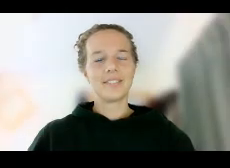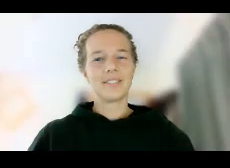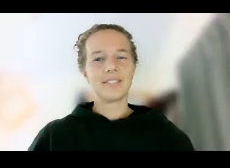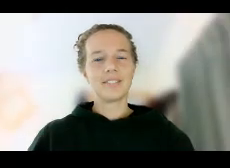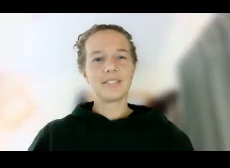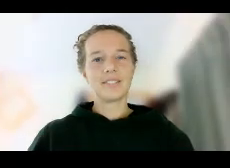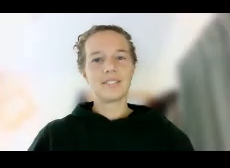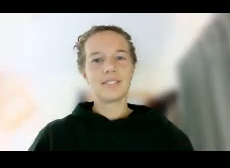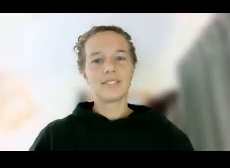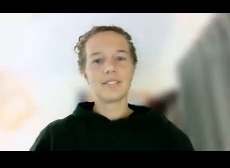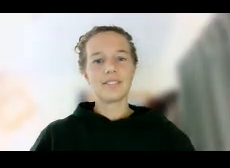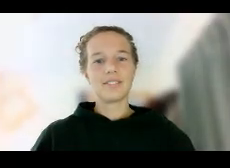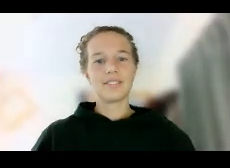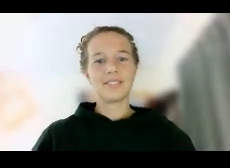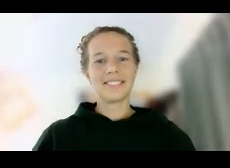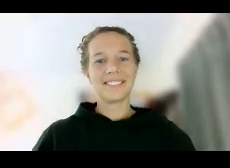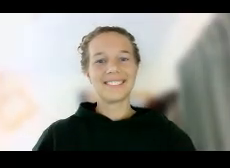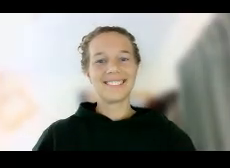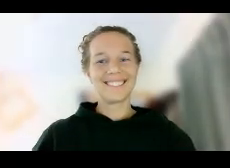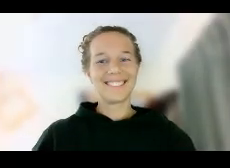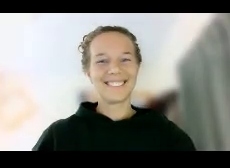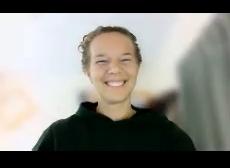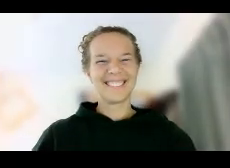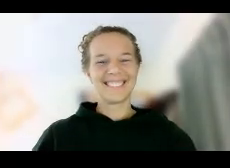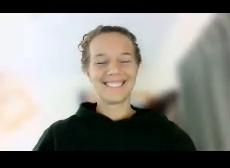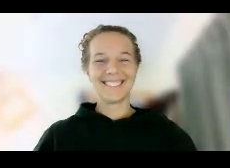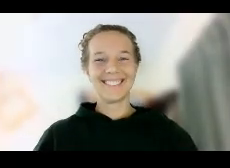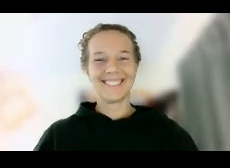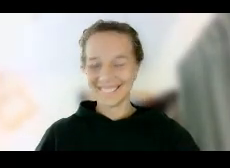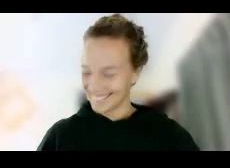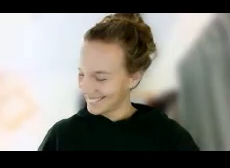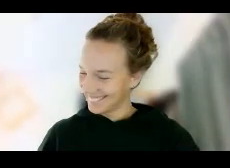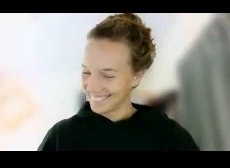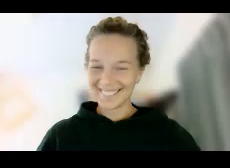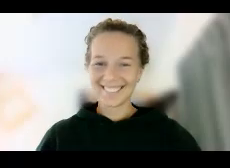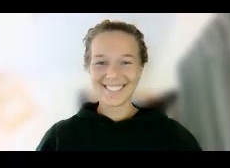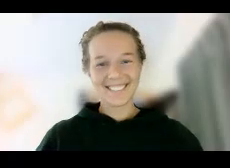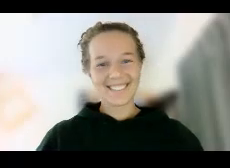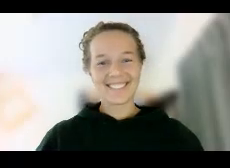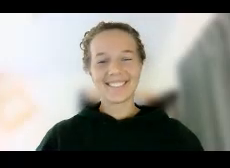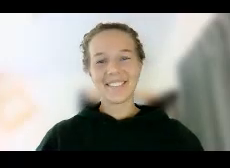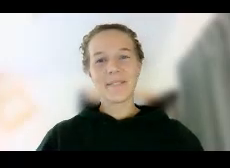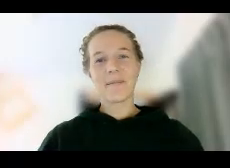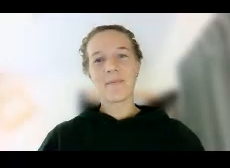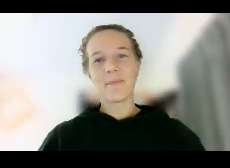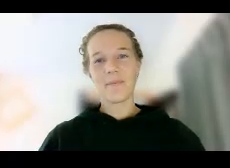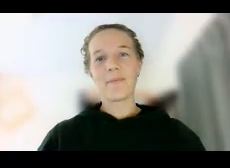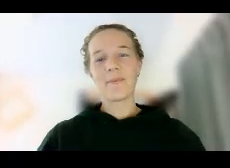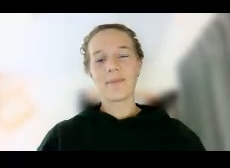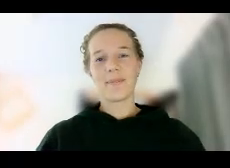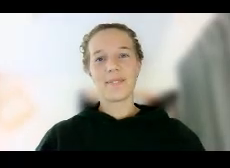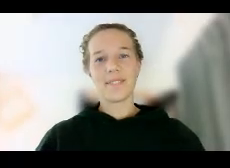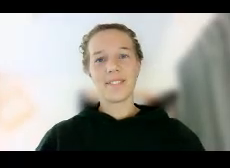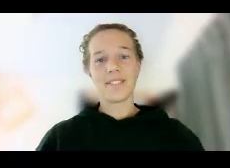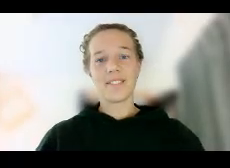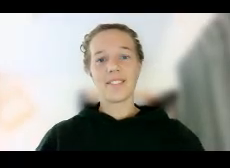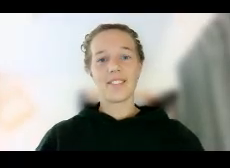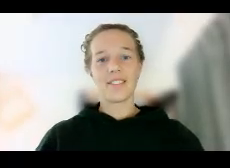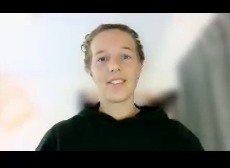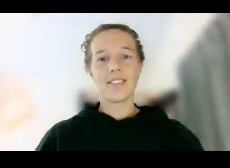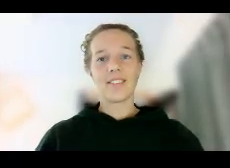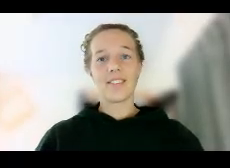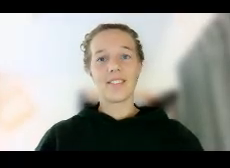the crustaceans as the crunchies and the jellies as the squishies. So she gives these talks about the crunchies and the squishies. And you can really see it when you think of it